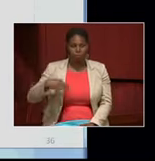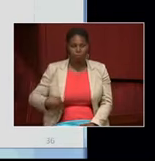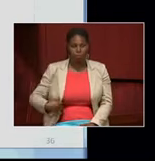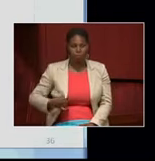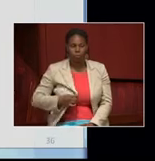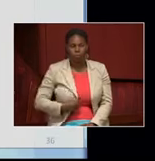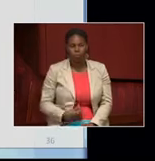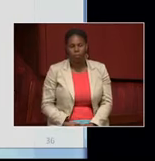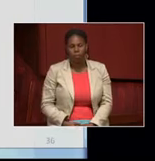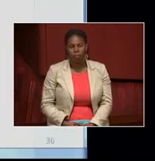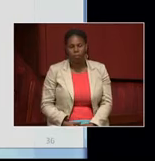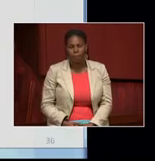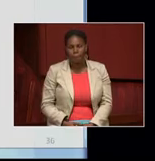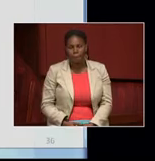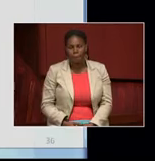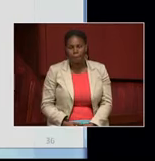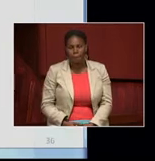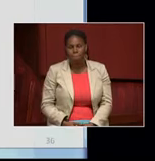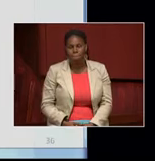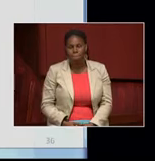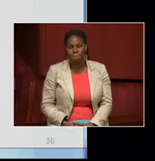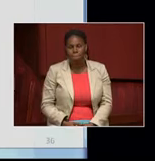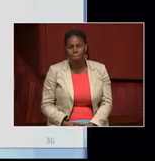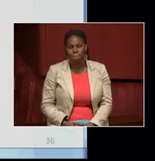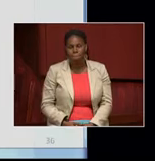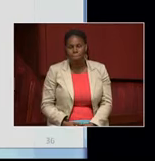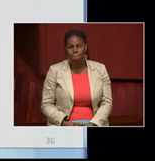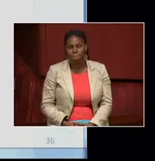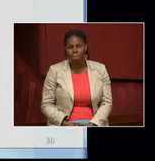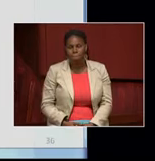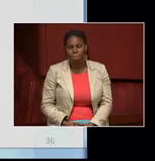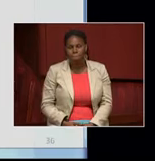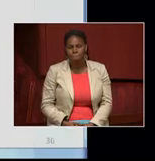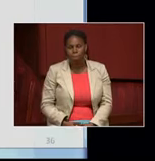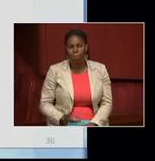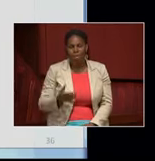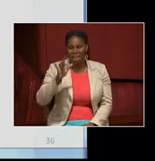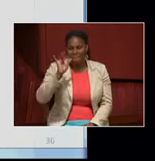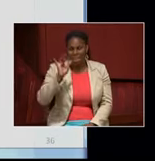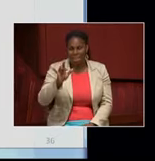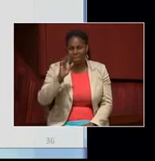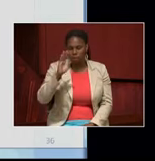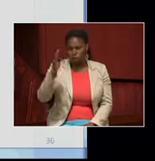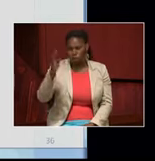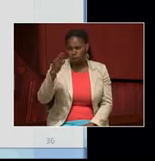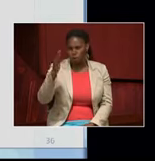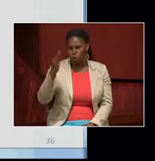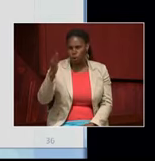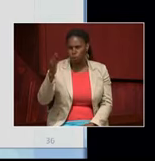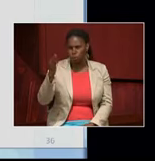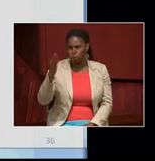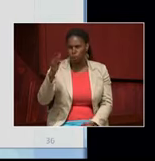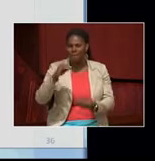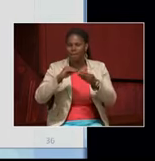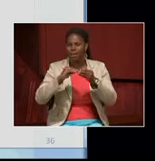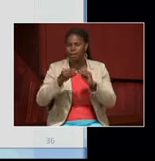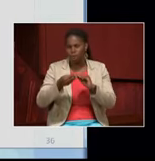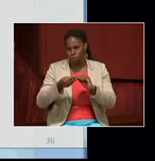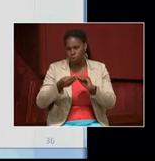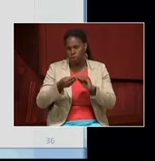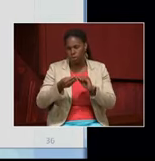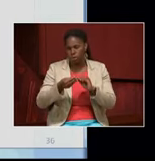Federal Records, Records of the Bureau of Land Management. You can click into those blue numbers and